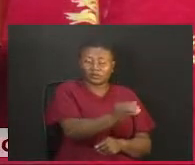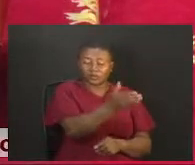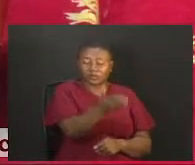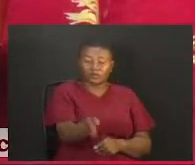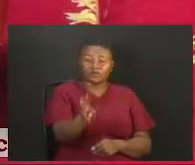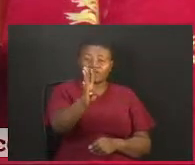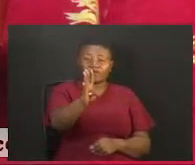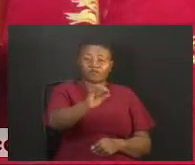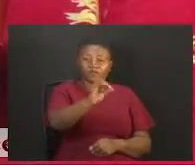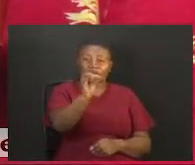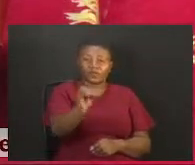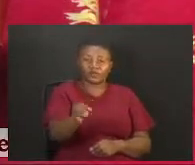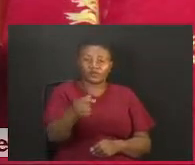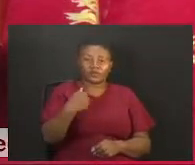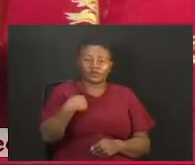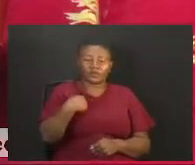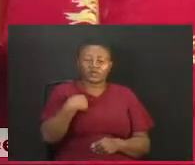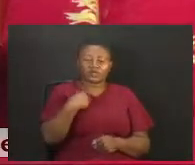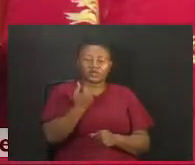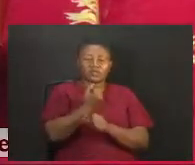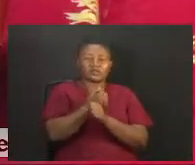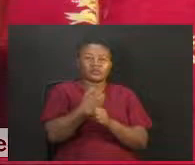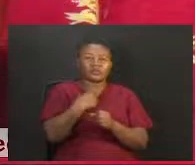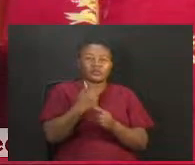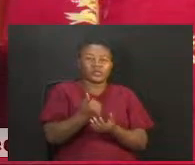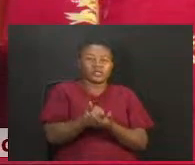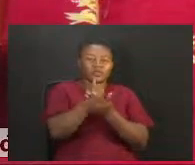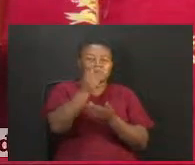taxpayer 3.8 billion Ghana cedis.